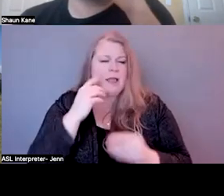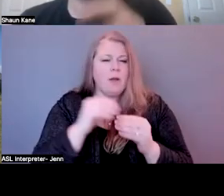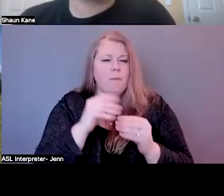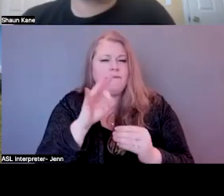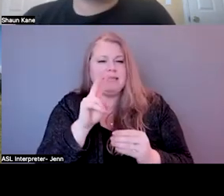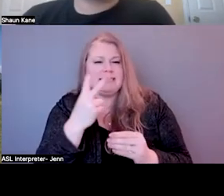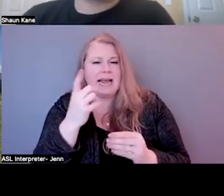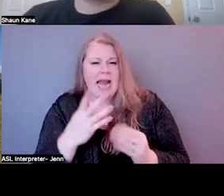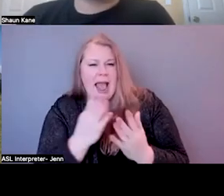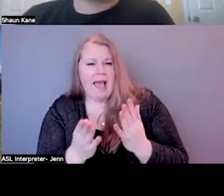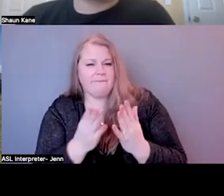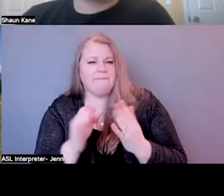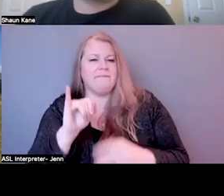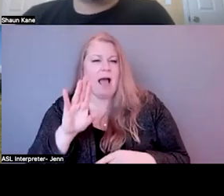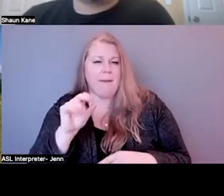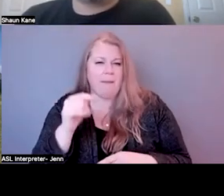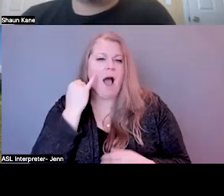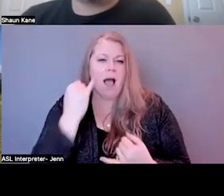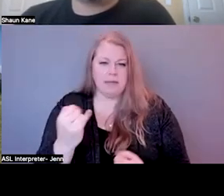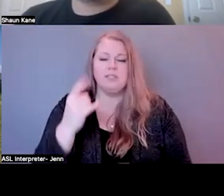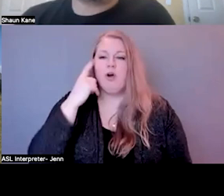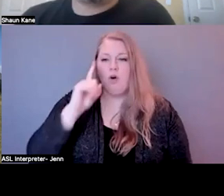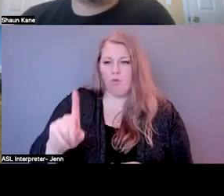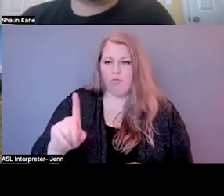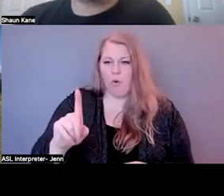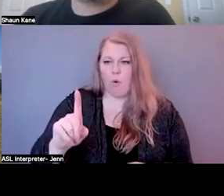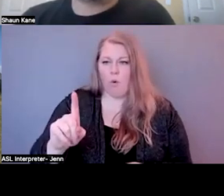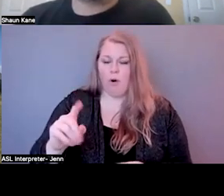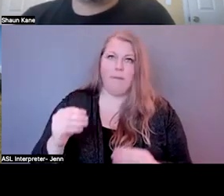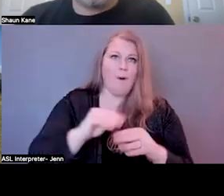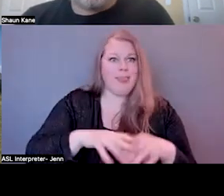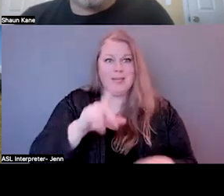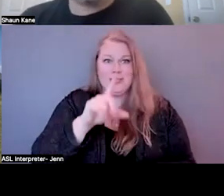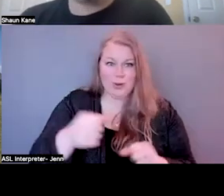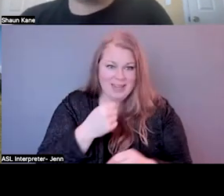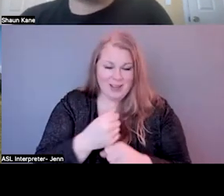iBot idea for, unfortunately, more than 20 years, I guess.